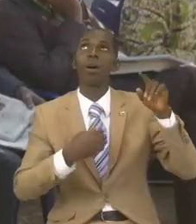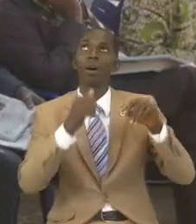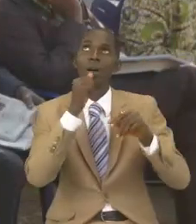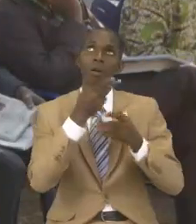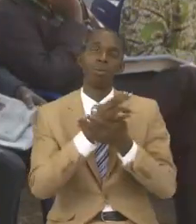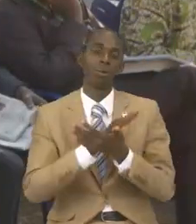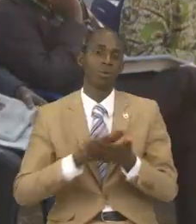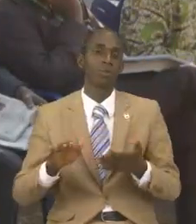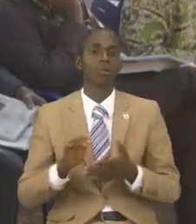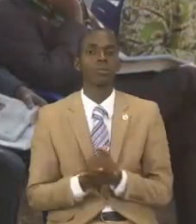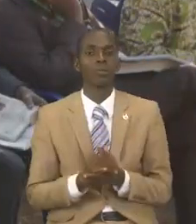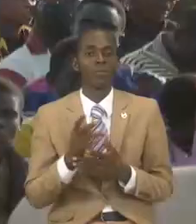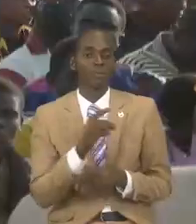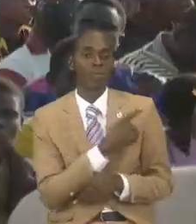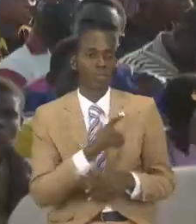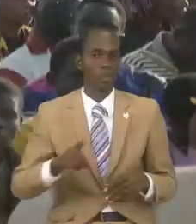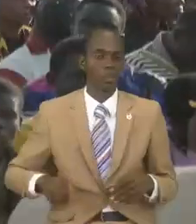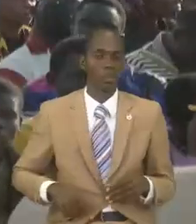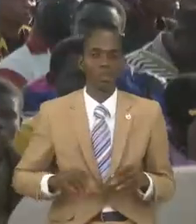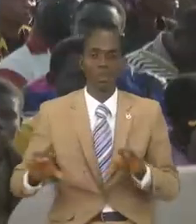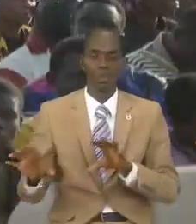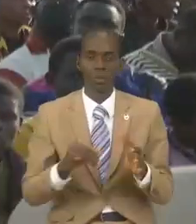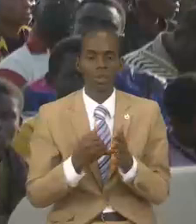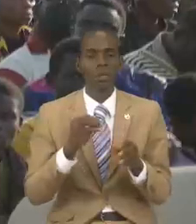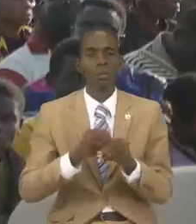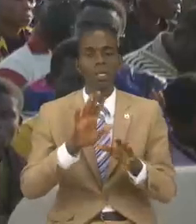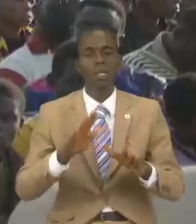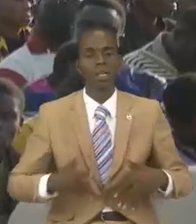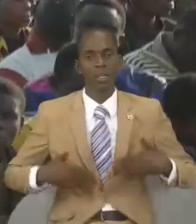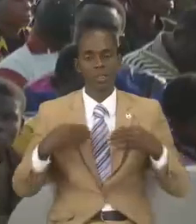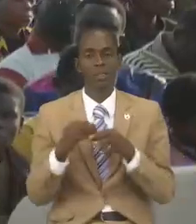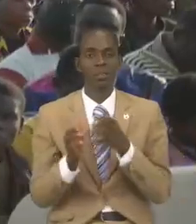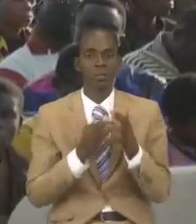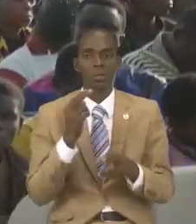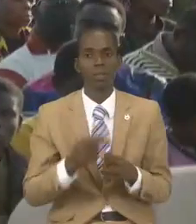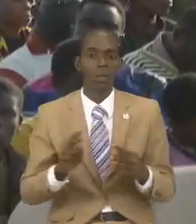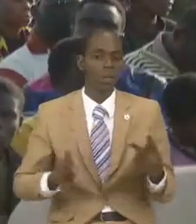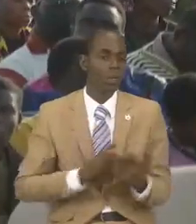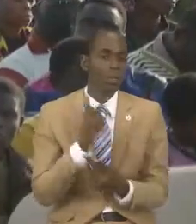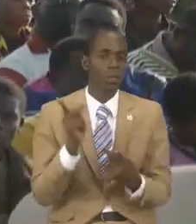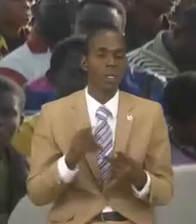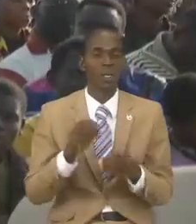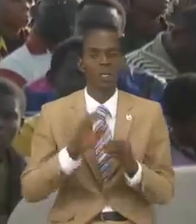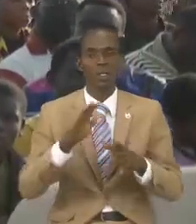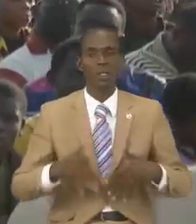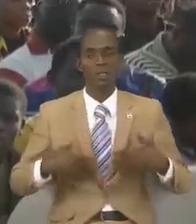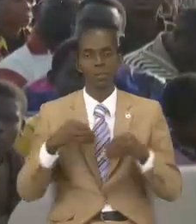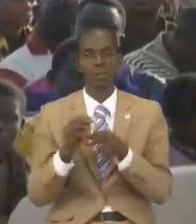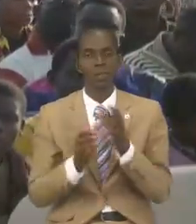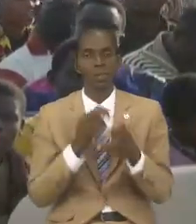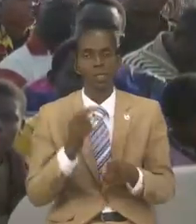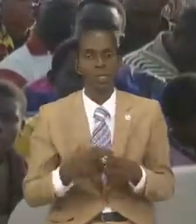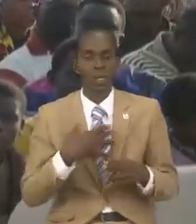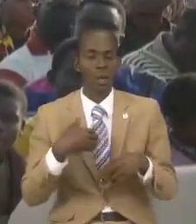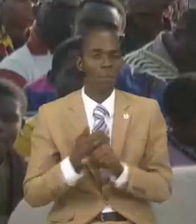holy. The Lord, perform it in your life. Perfect it in your life. And make it